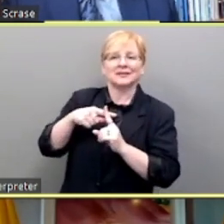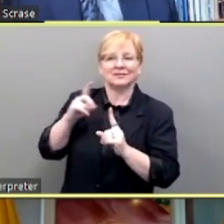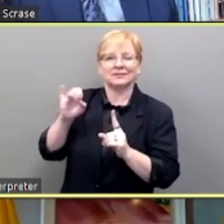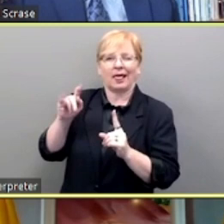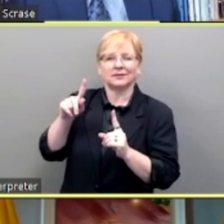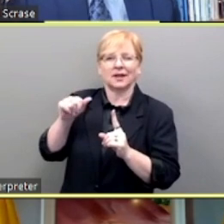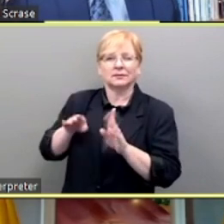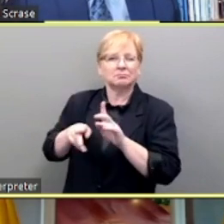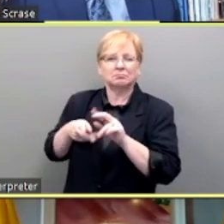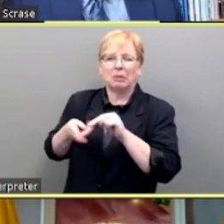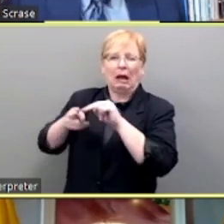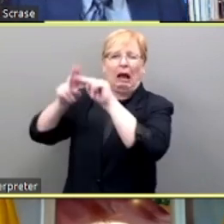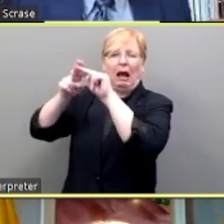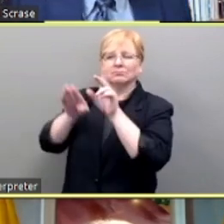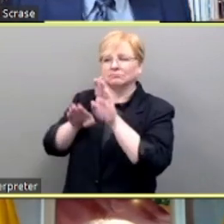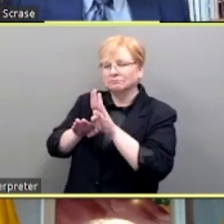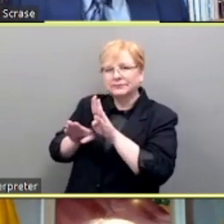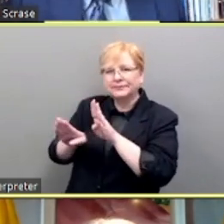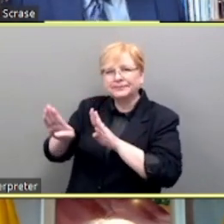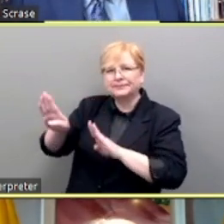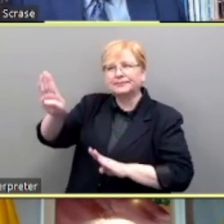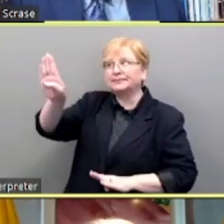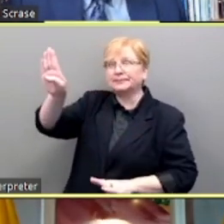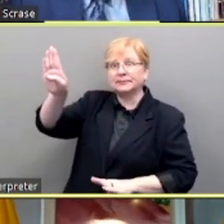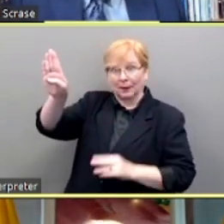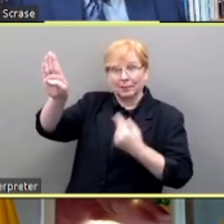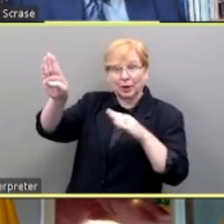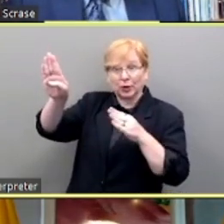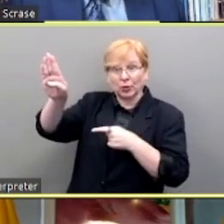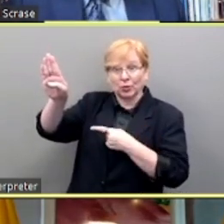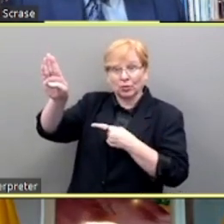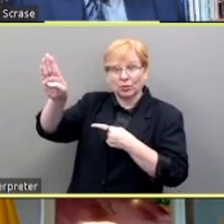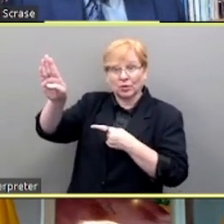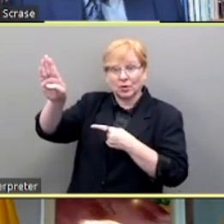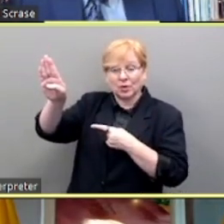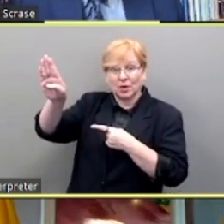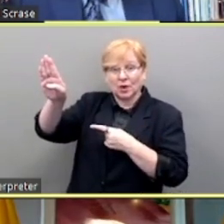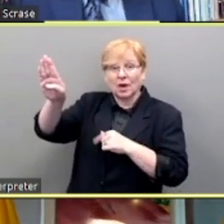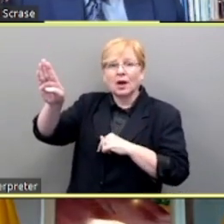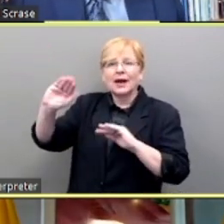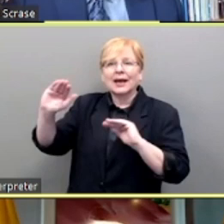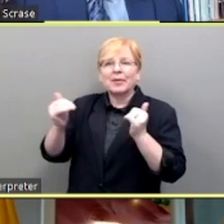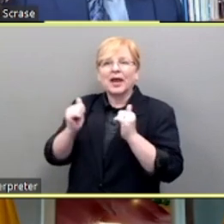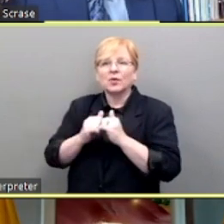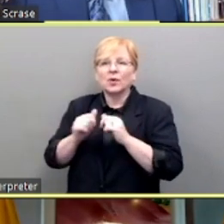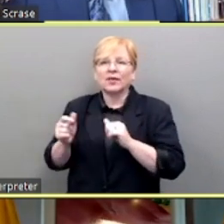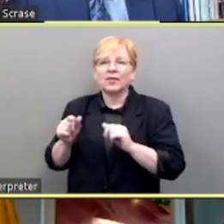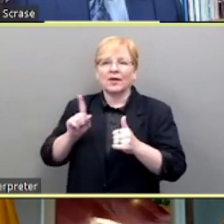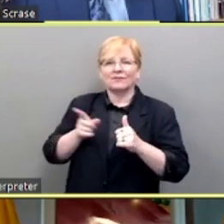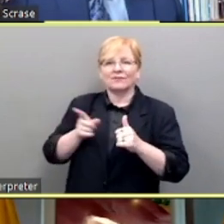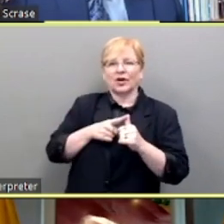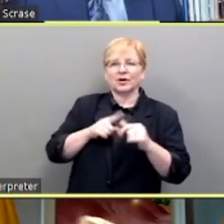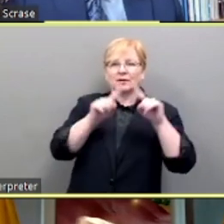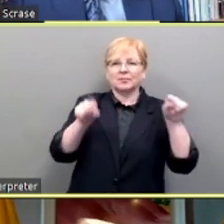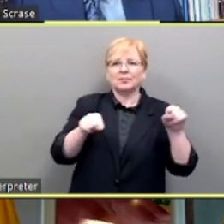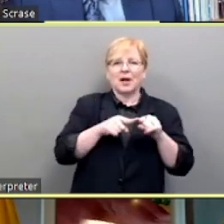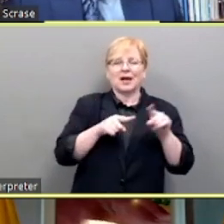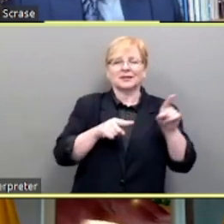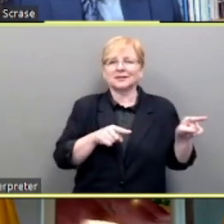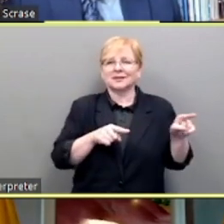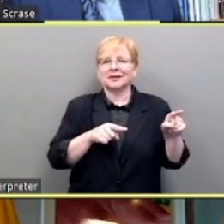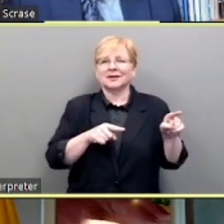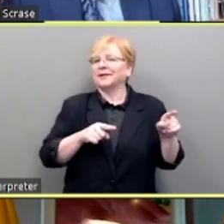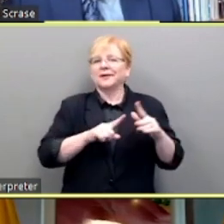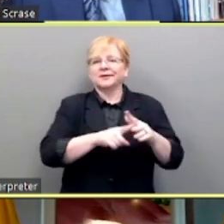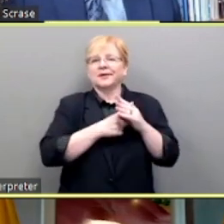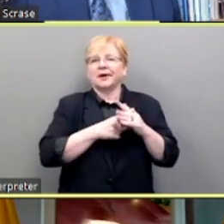me like the upsloping blue line in the other box when we had our big surge that began in late September and